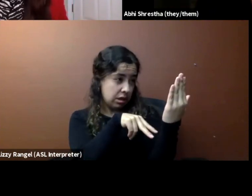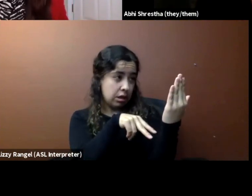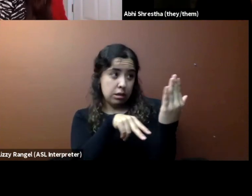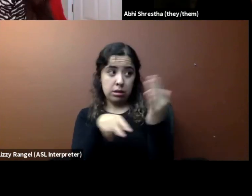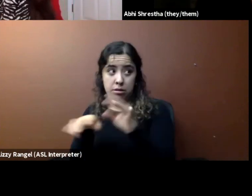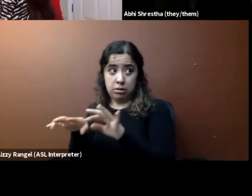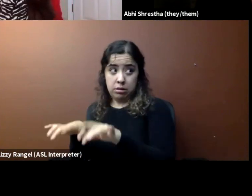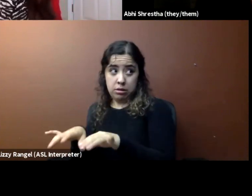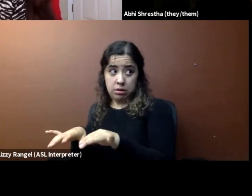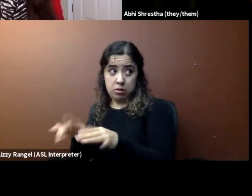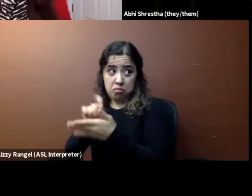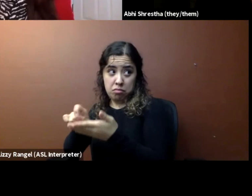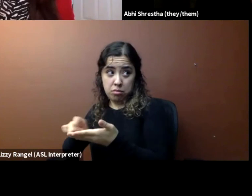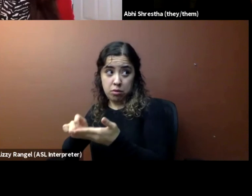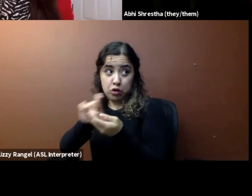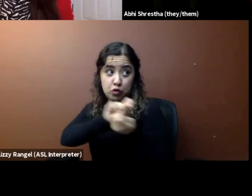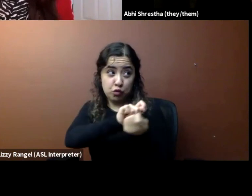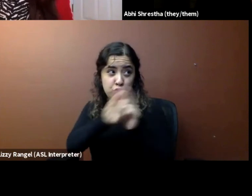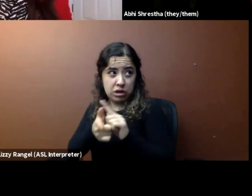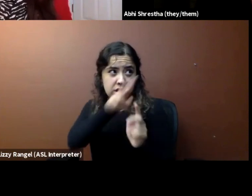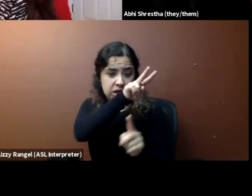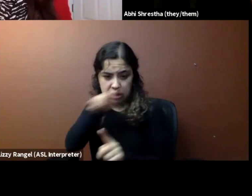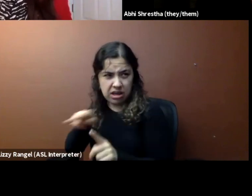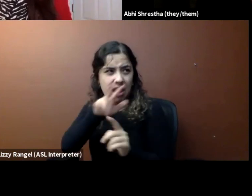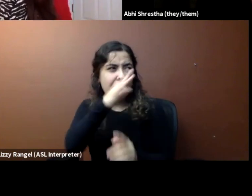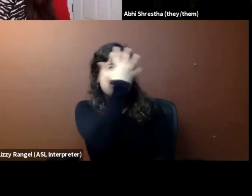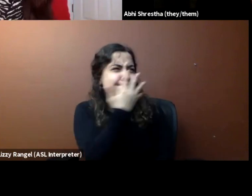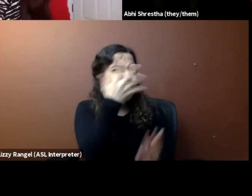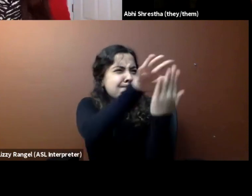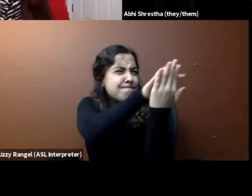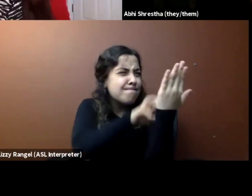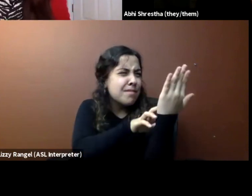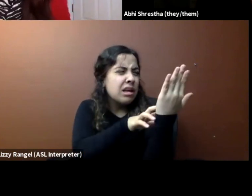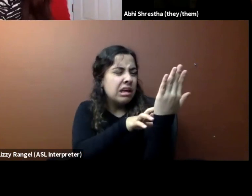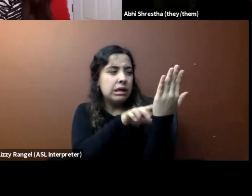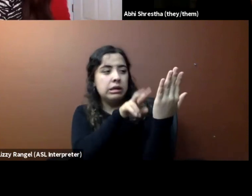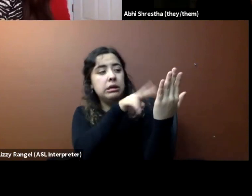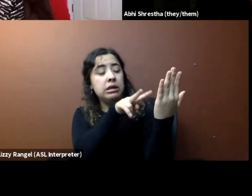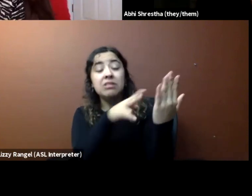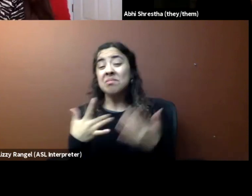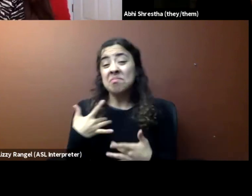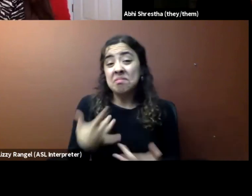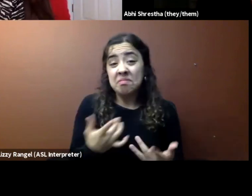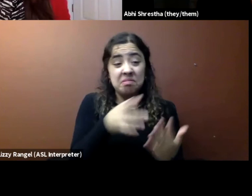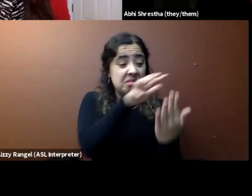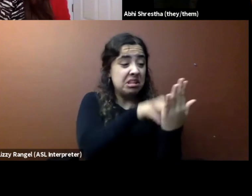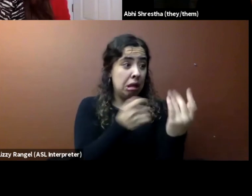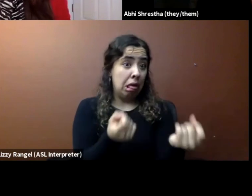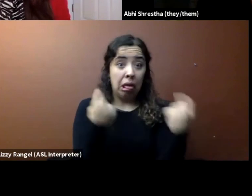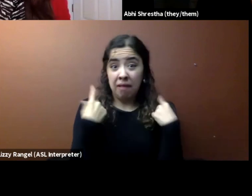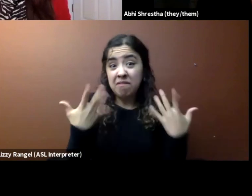words look to you. And so a lot of it's going to be just complete nonsense. And